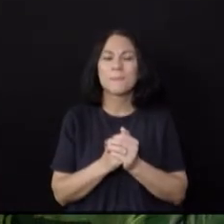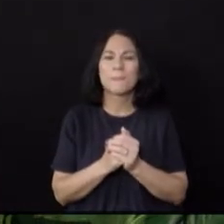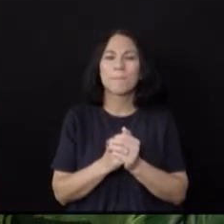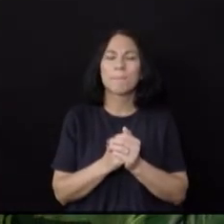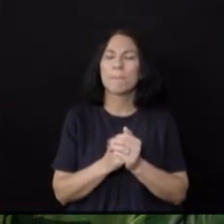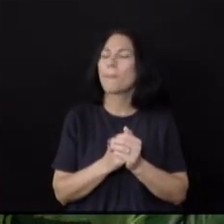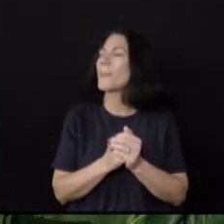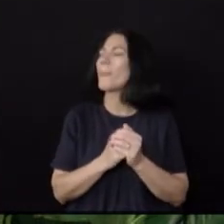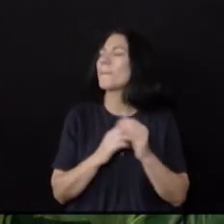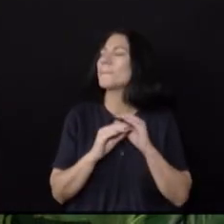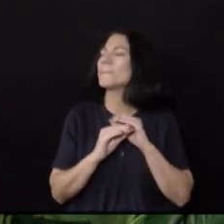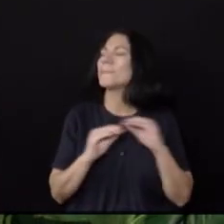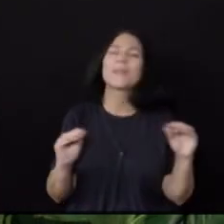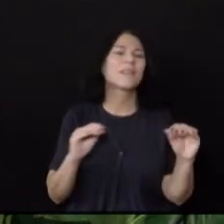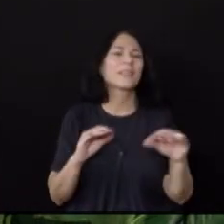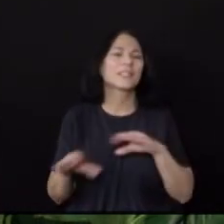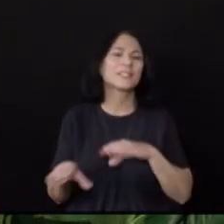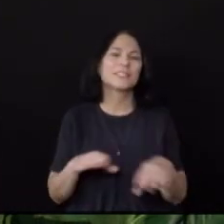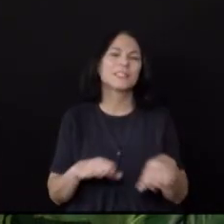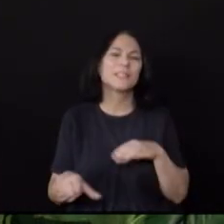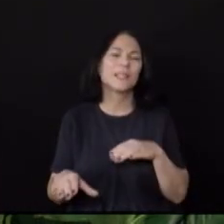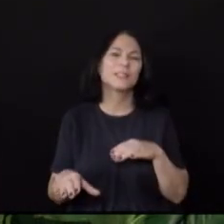And